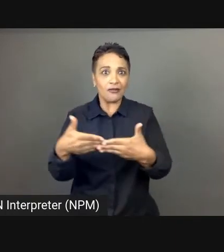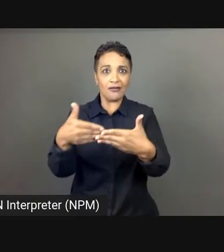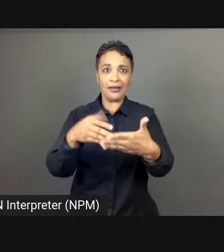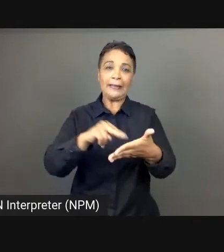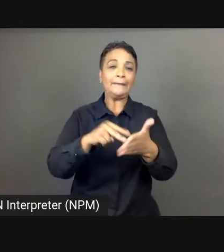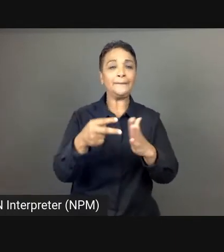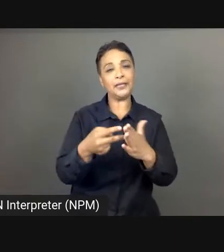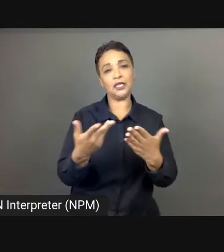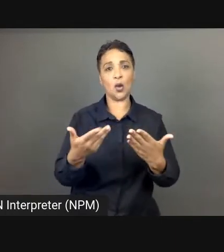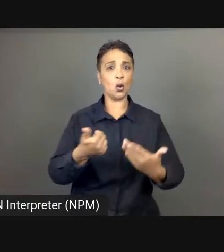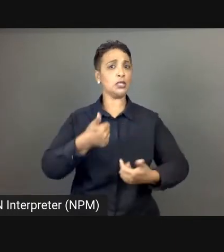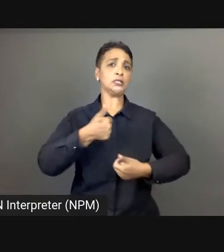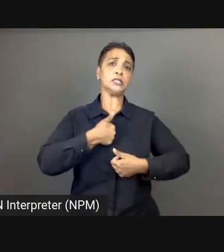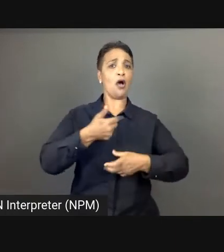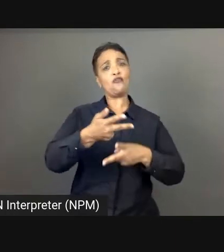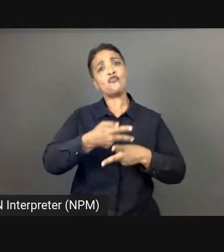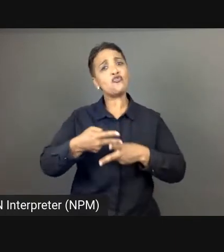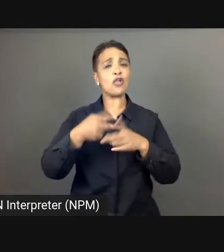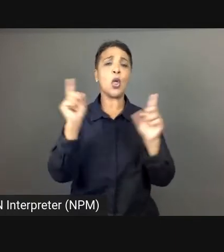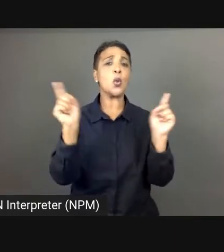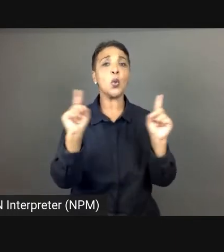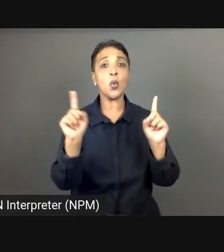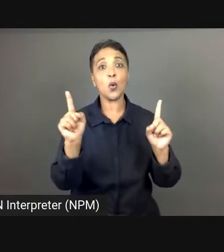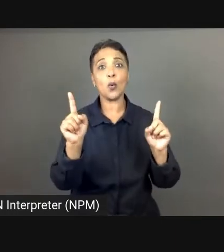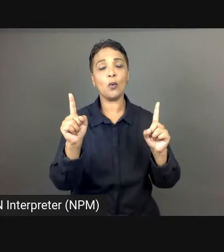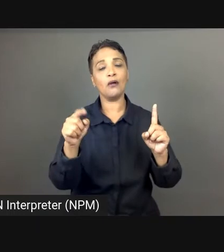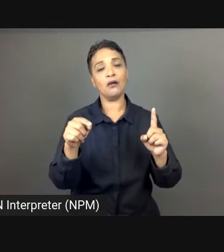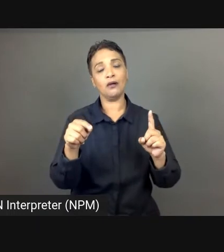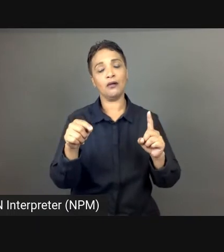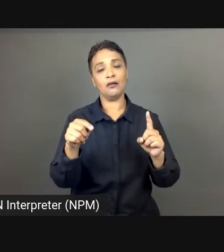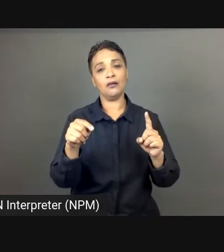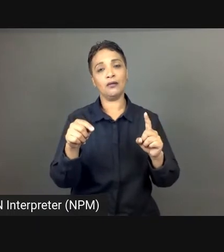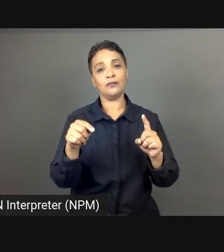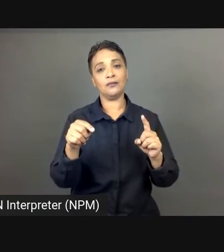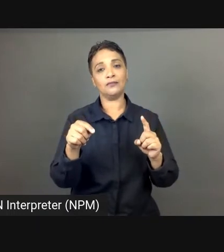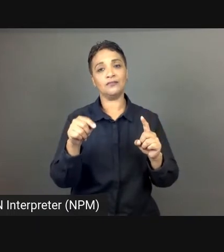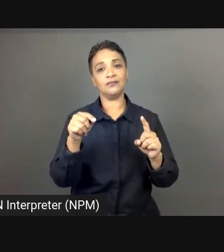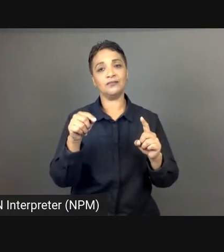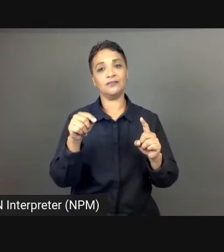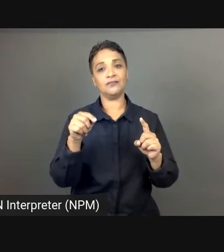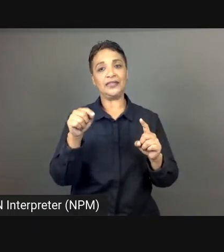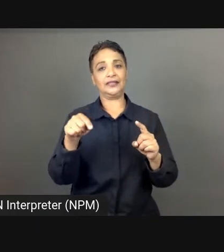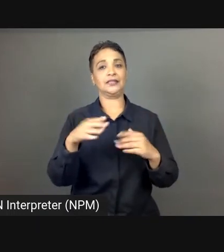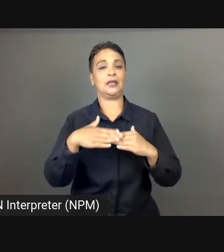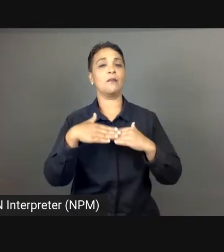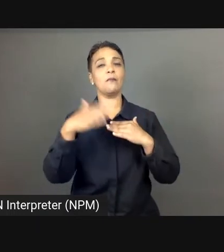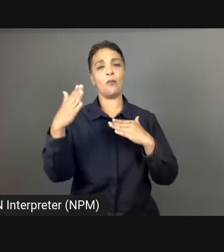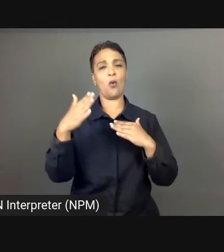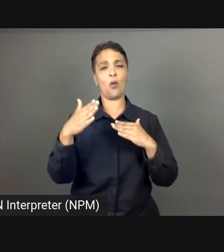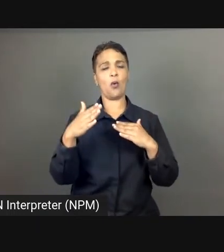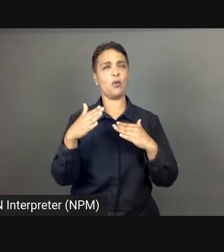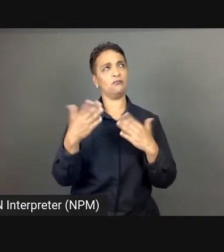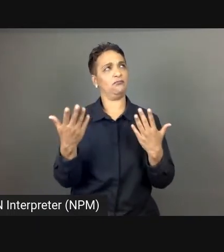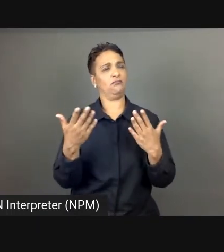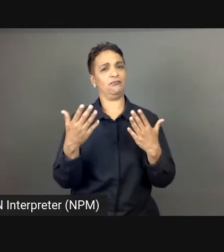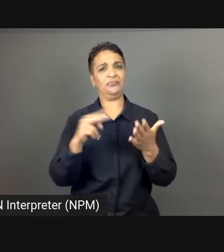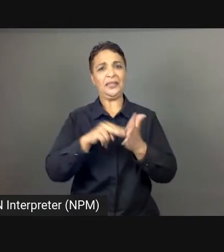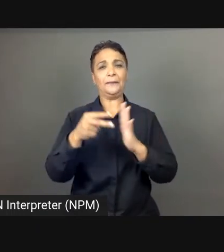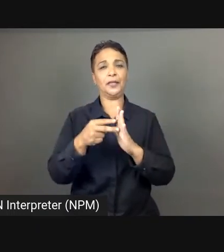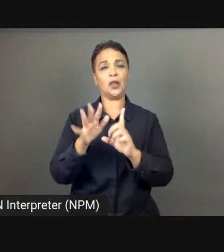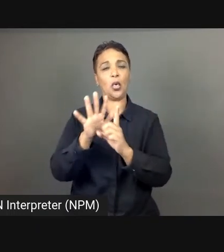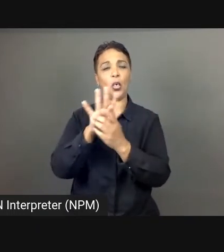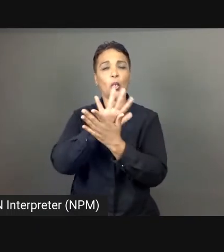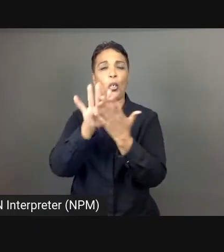of self-care that we see at the moment, which is often a little neoliberal. And I don't mean it sort of as like a vague idea of